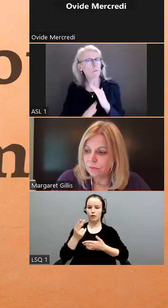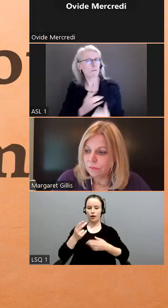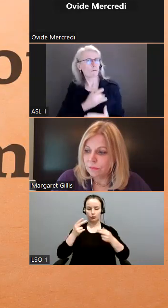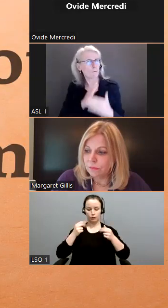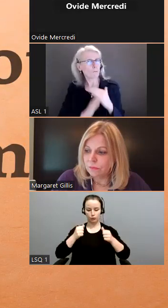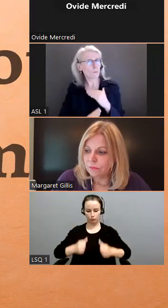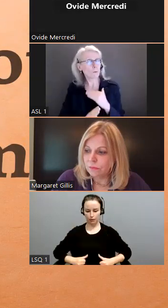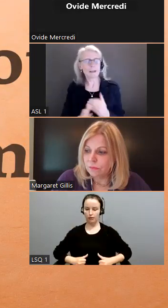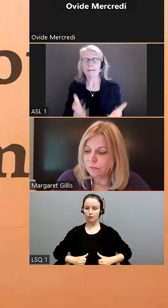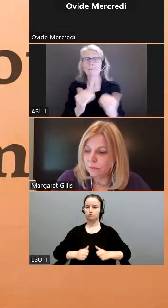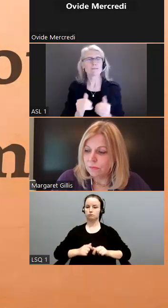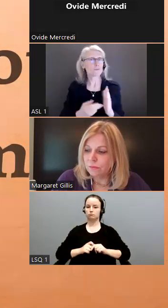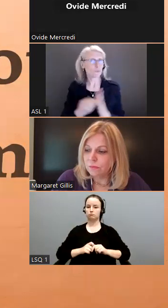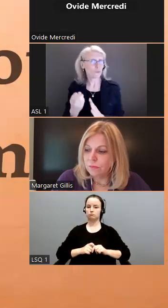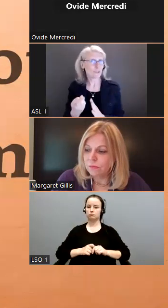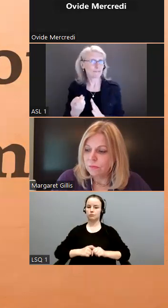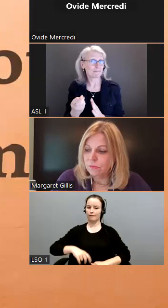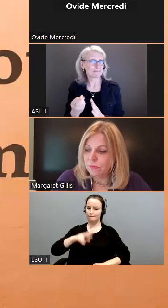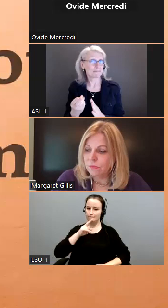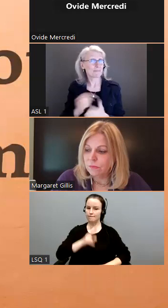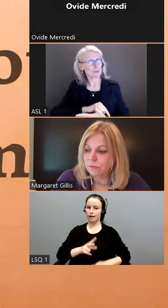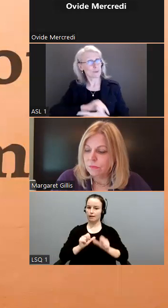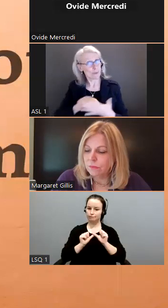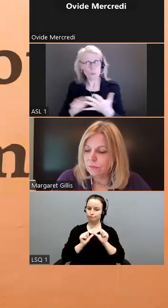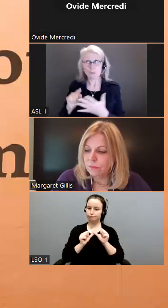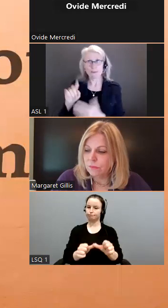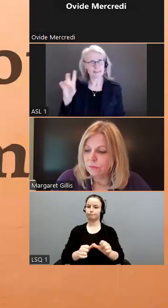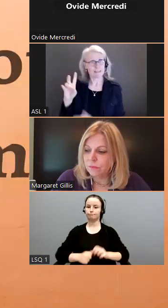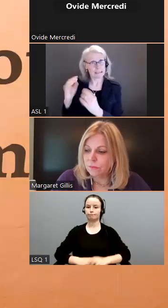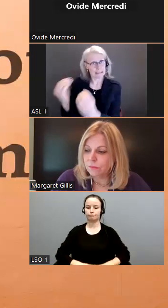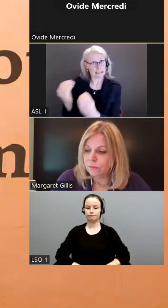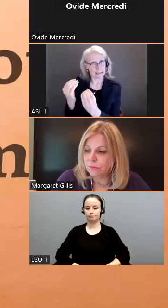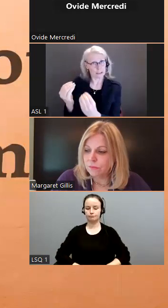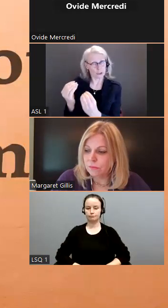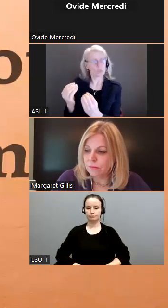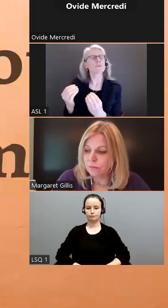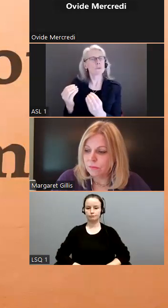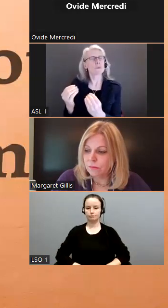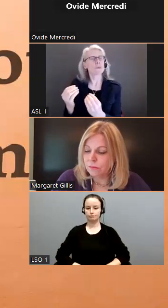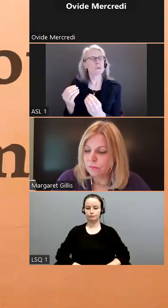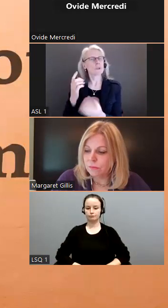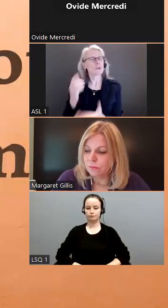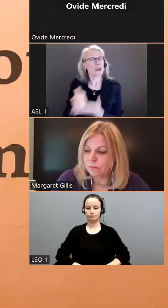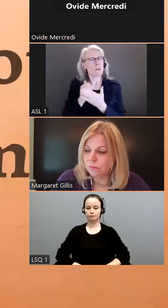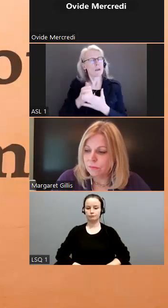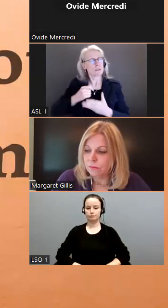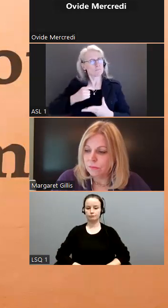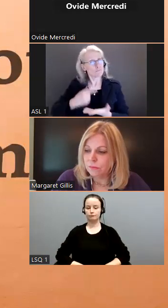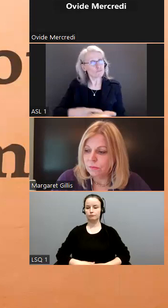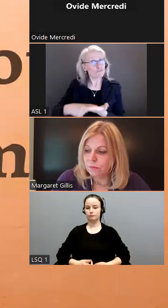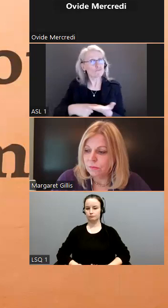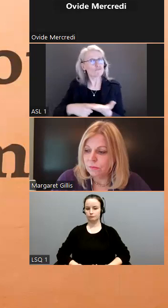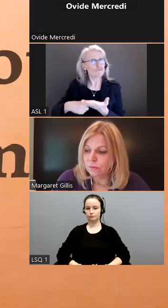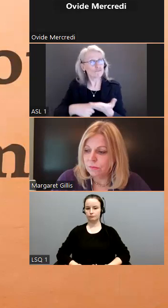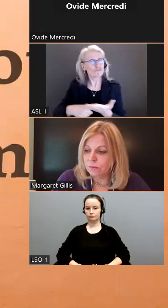and truth. Let us use these teachings today as a stepping stone as we engage in a